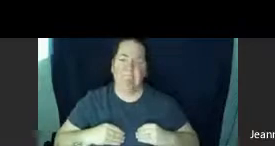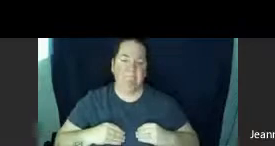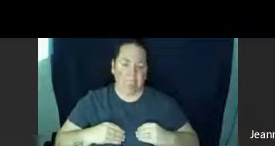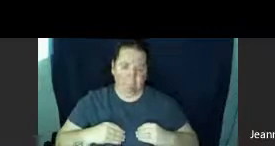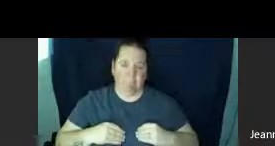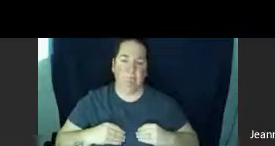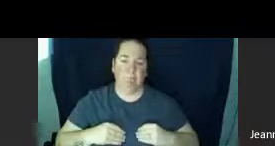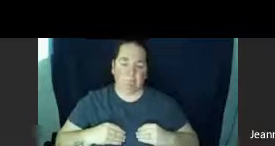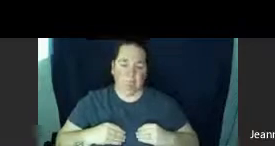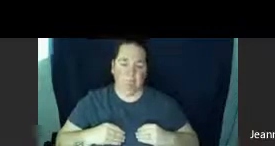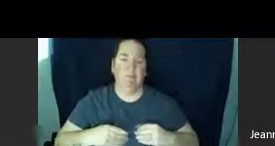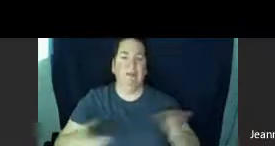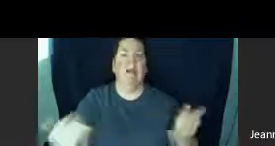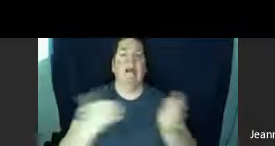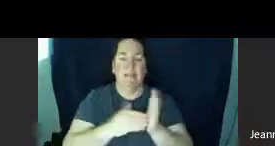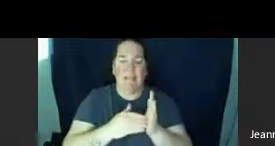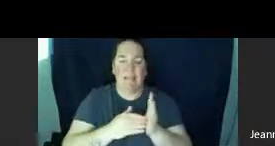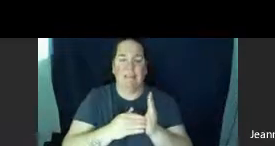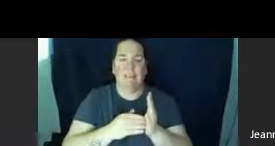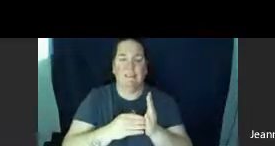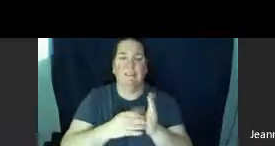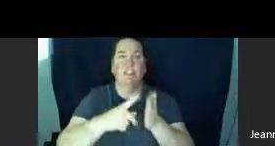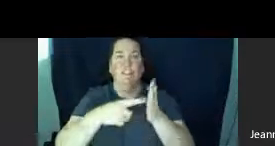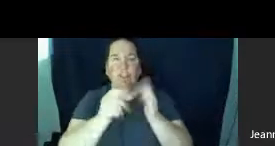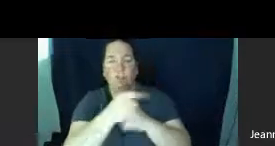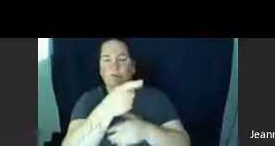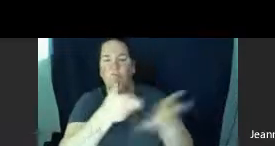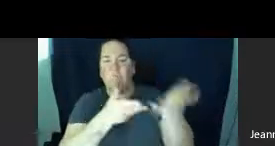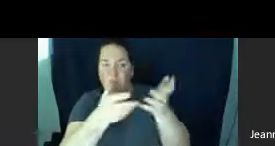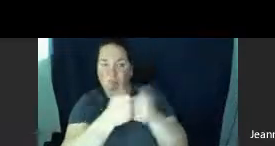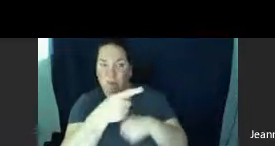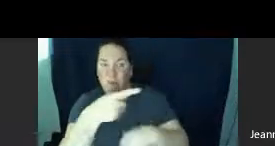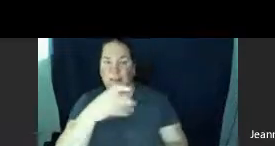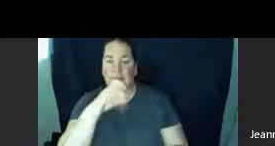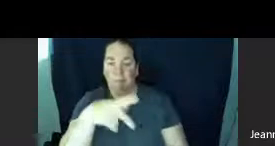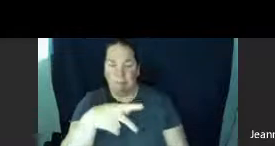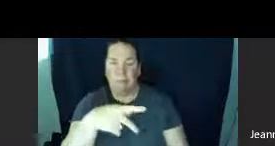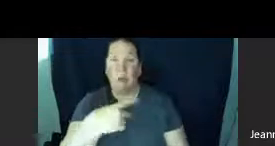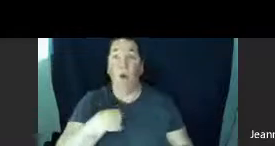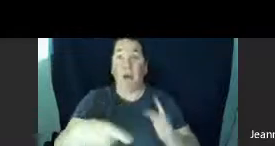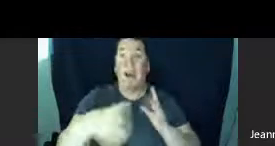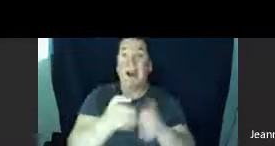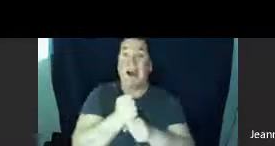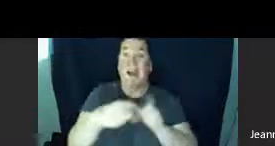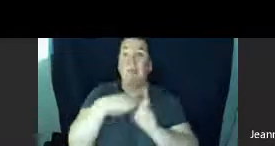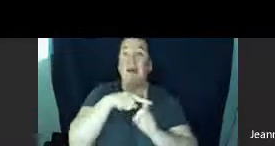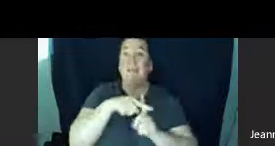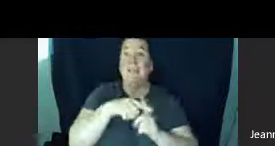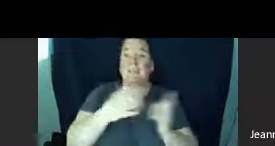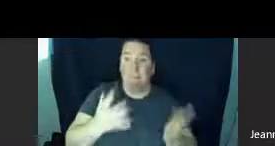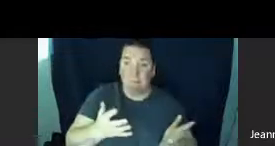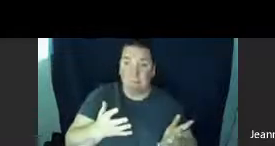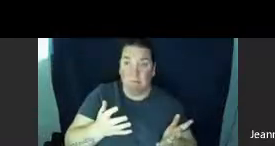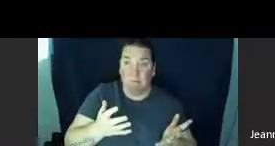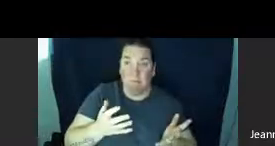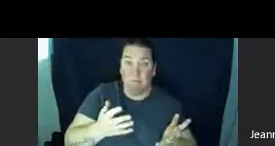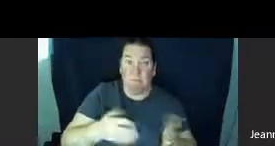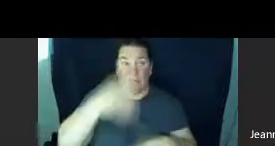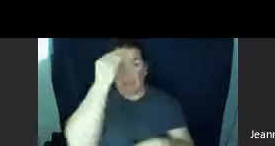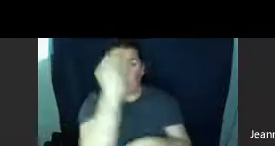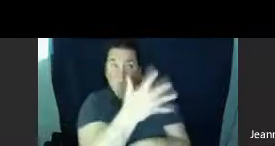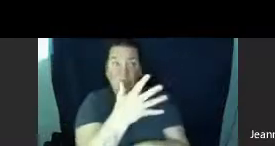just check with your healthcare provider about that positive test in terms of, can you just tell them over the phone,